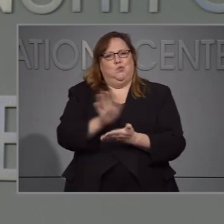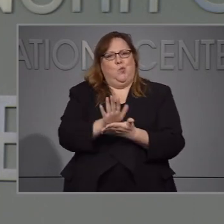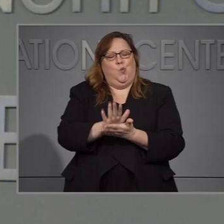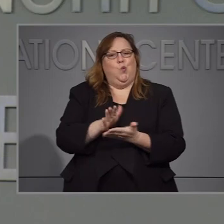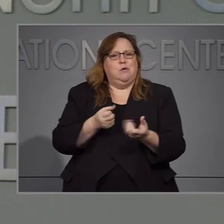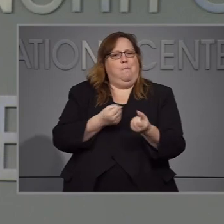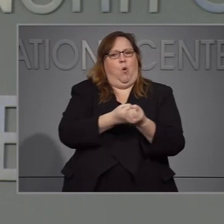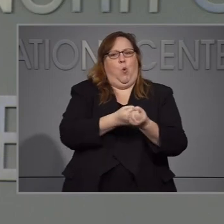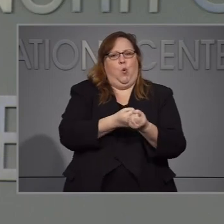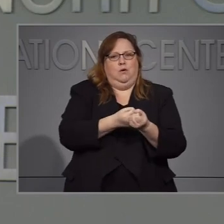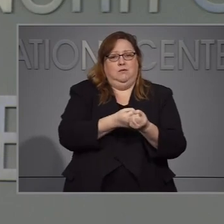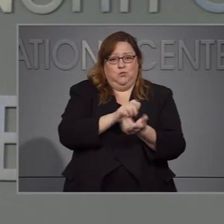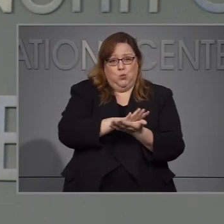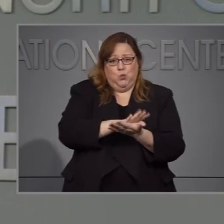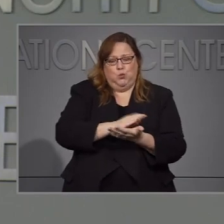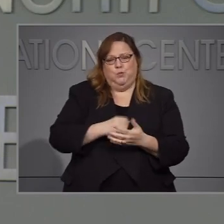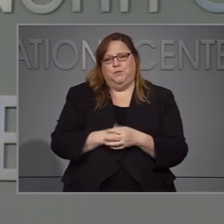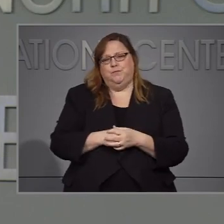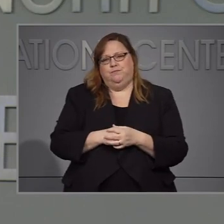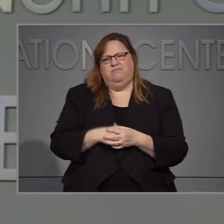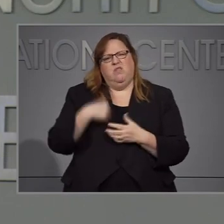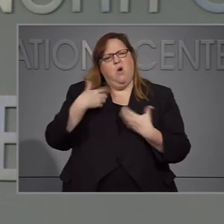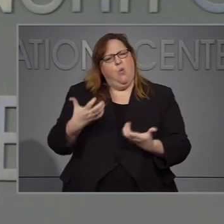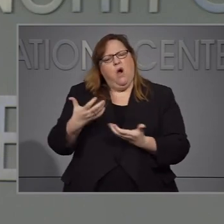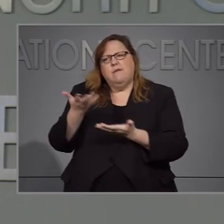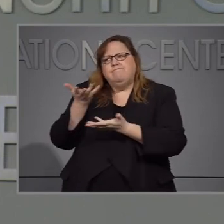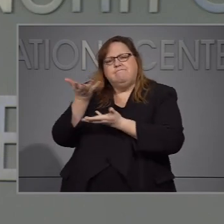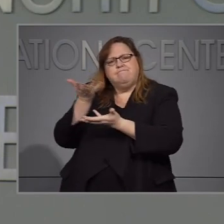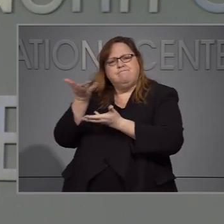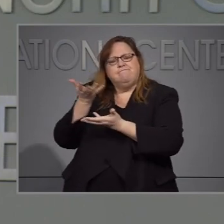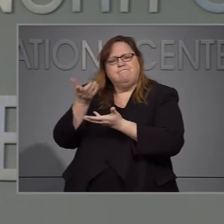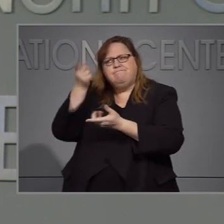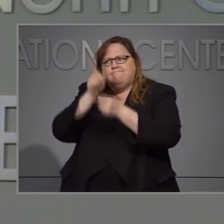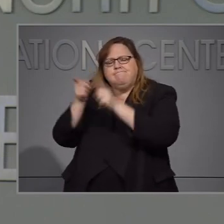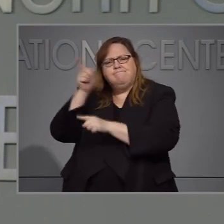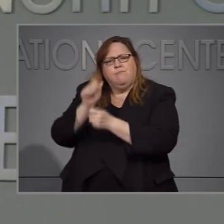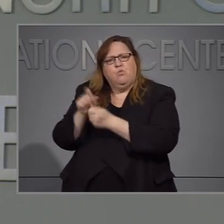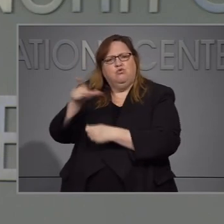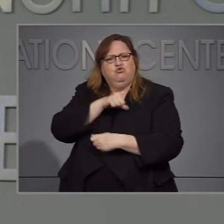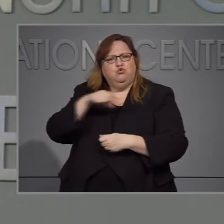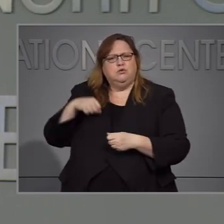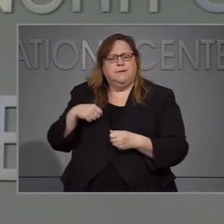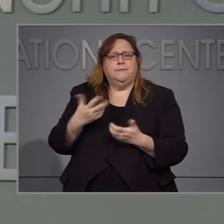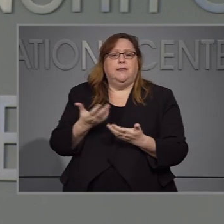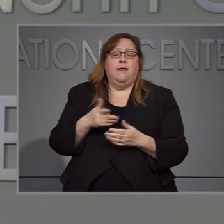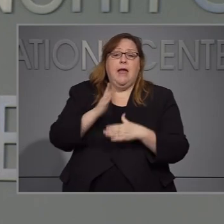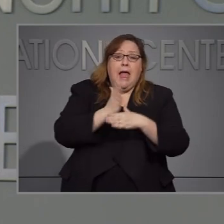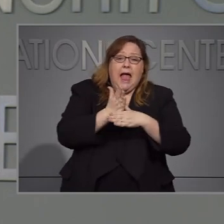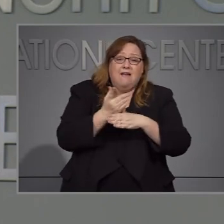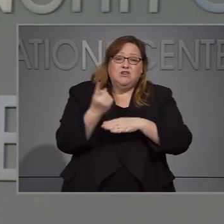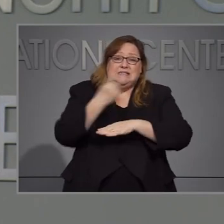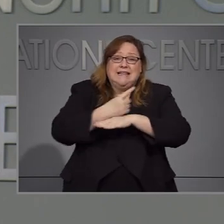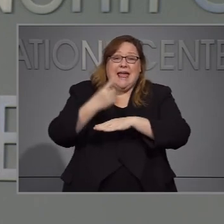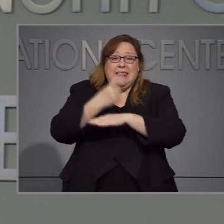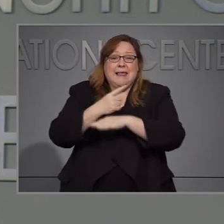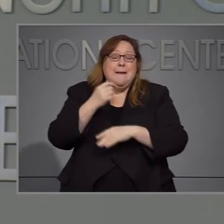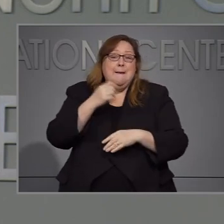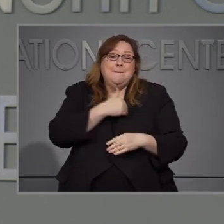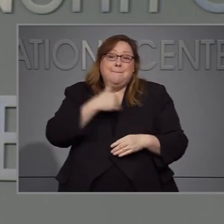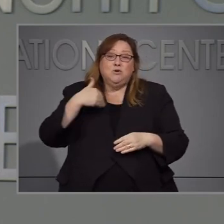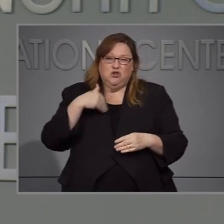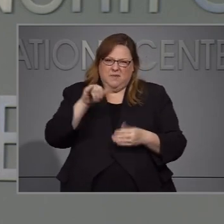General Assembly, whether it's through average daily membership, whether it's through additional